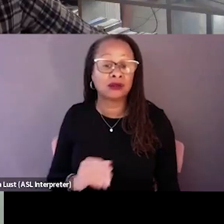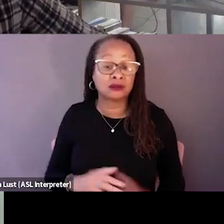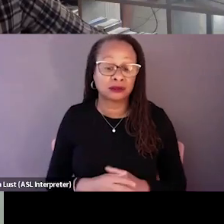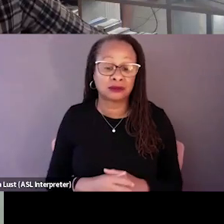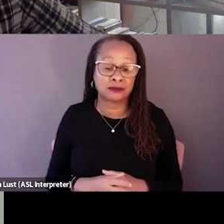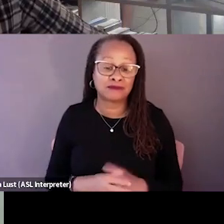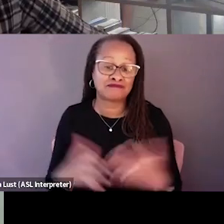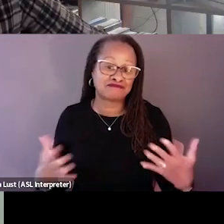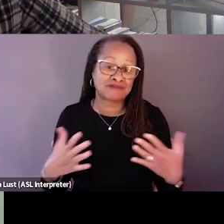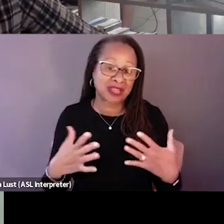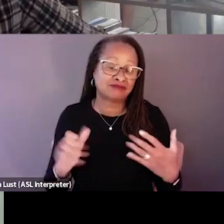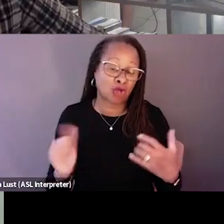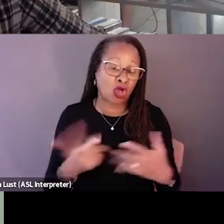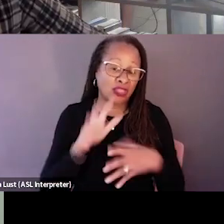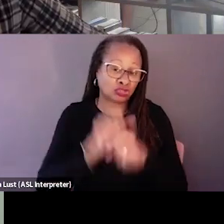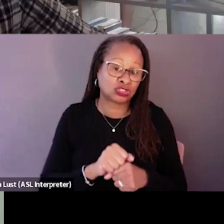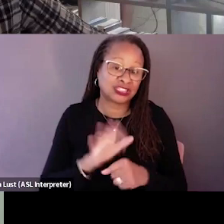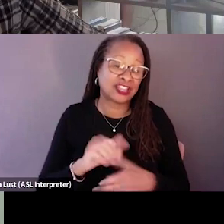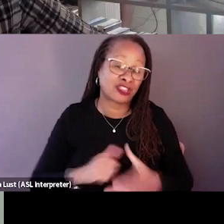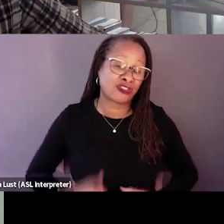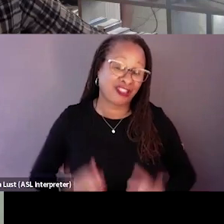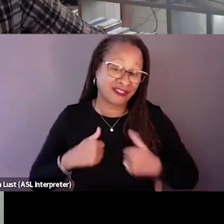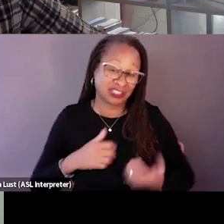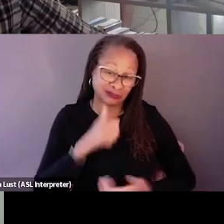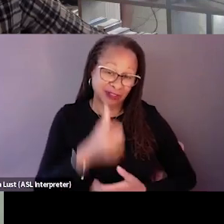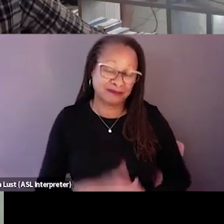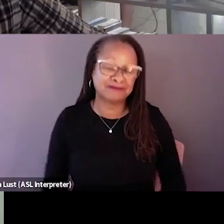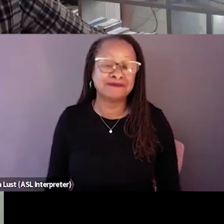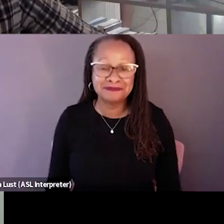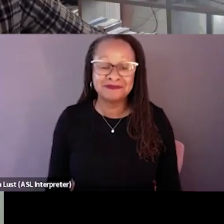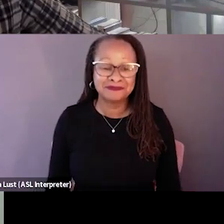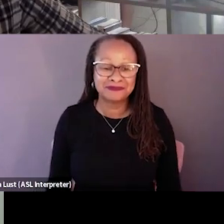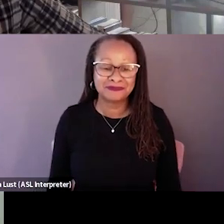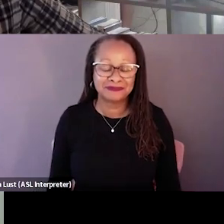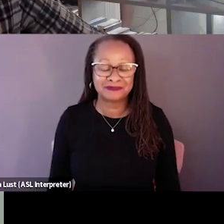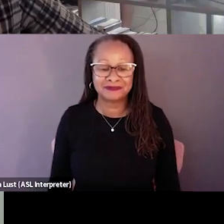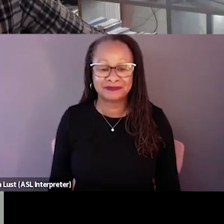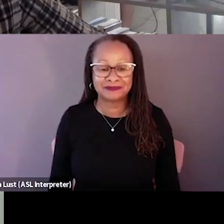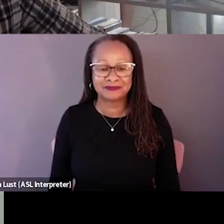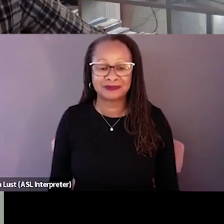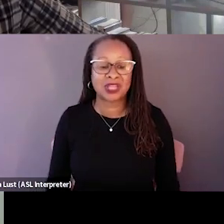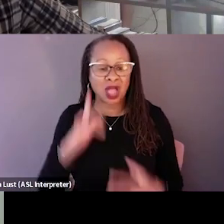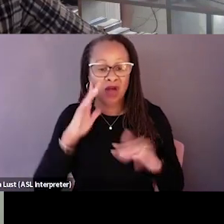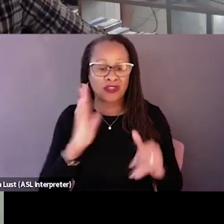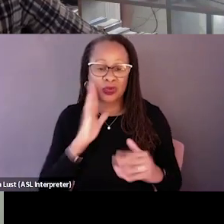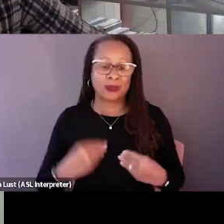of these traditions in their life. So hopefully other people will be inspired by this